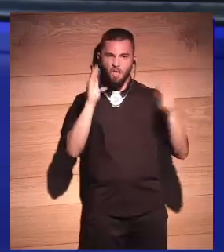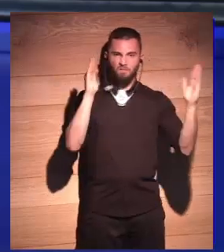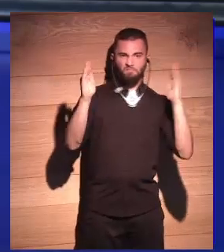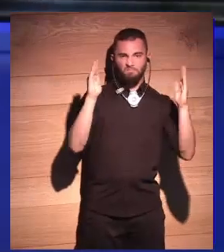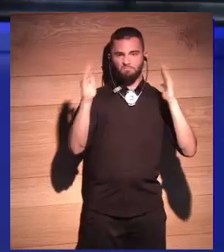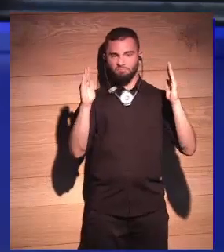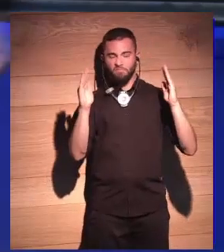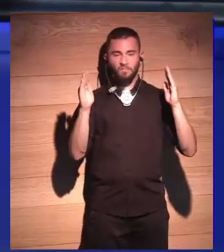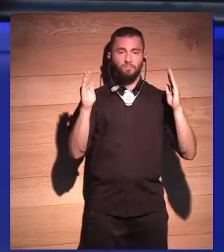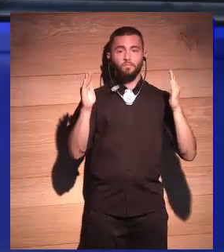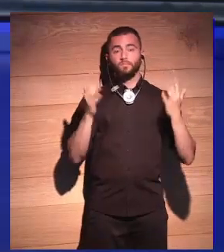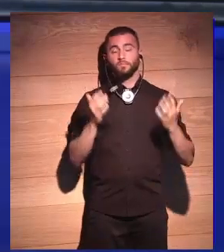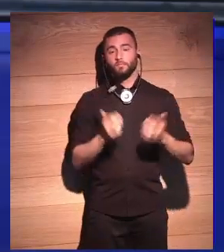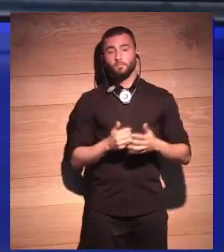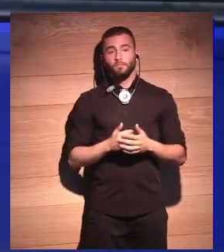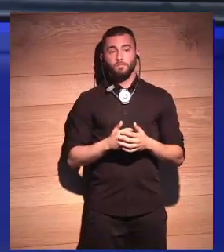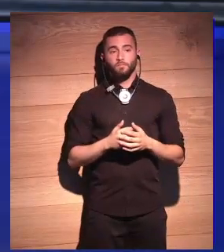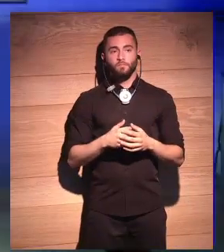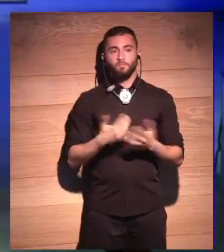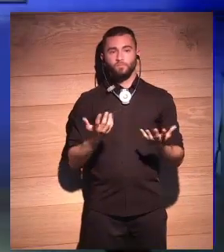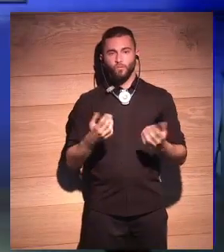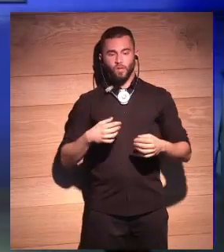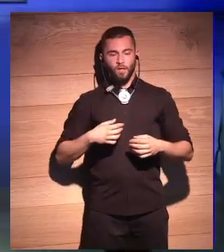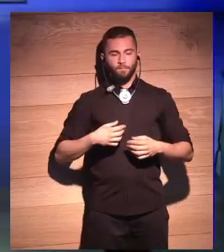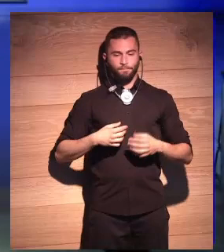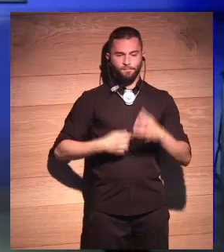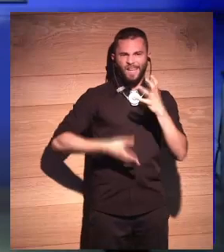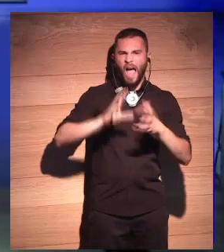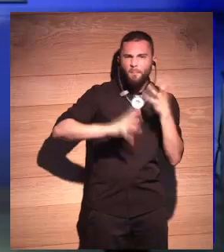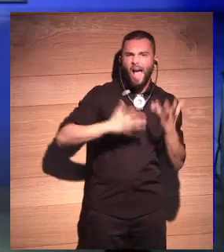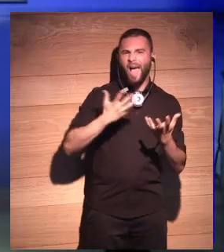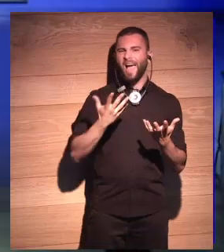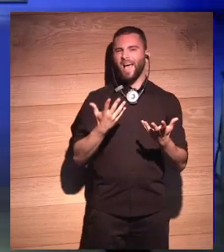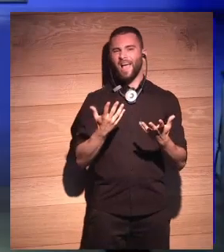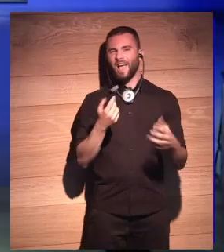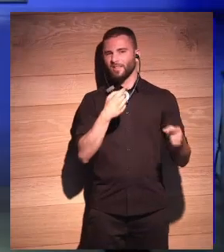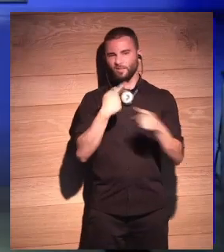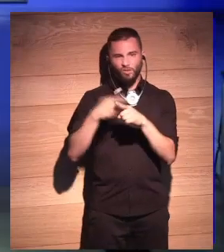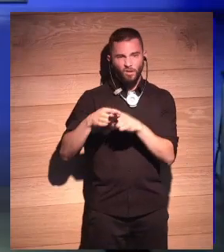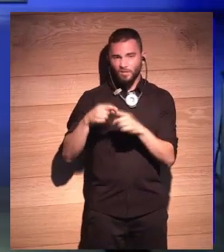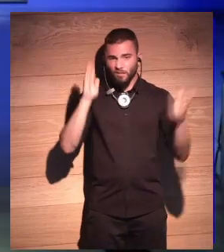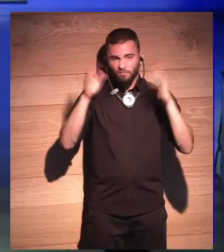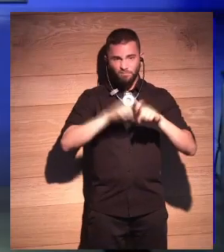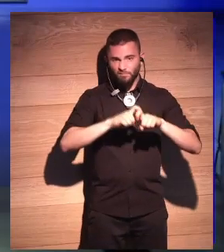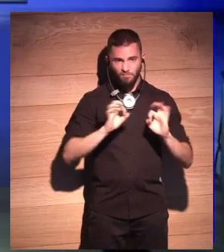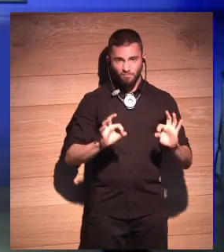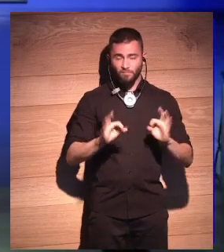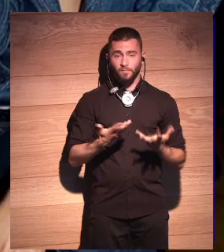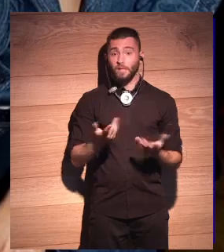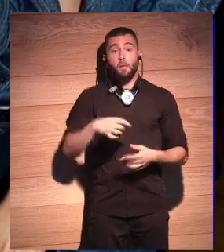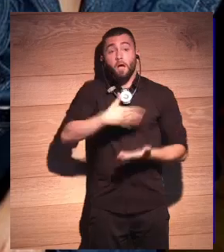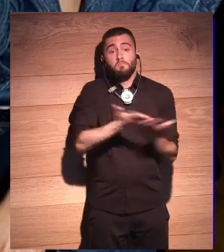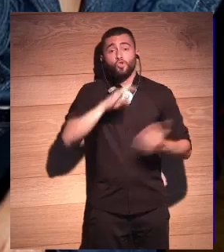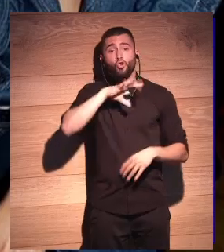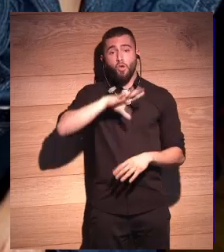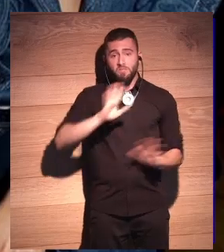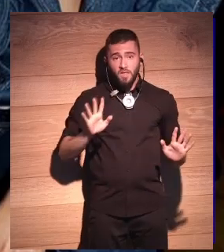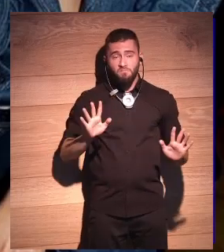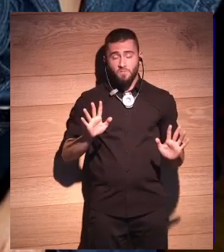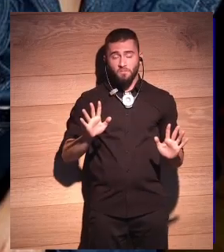skulls, flames. And 3 were happy. They got their, front cover of